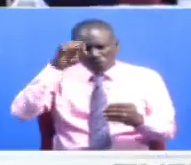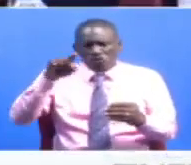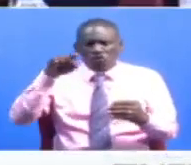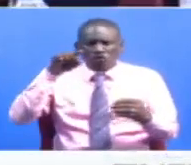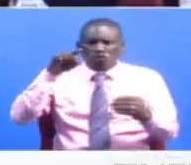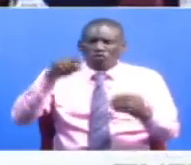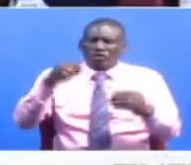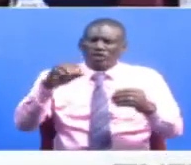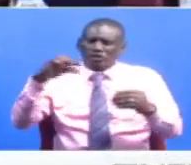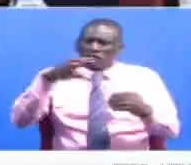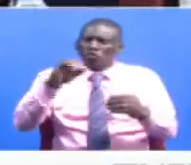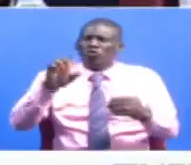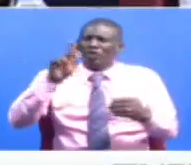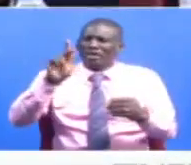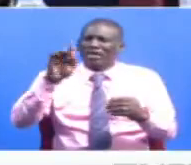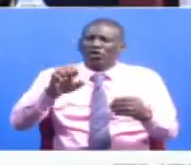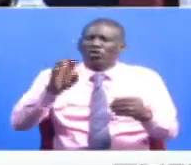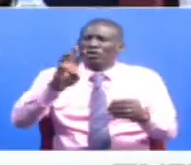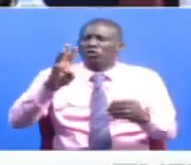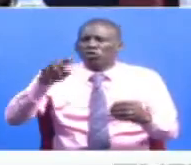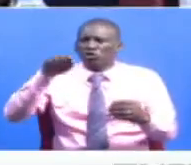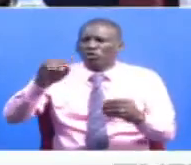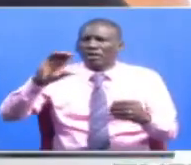www.education.go.ke au